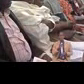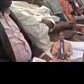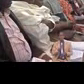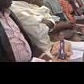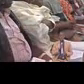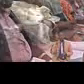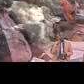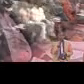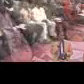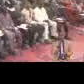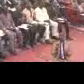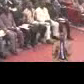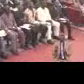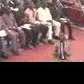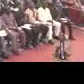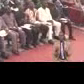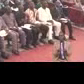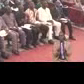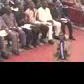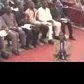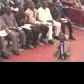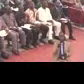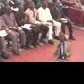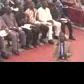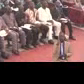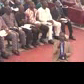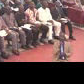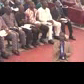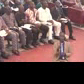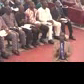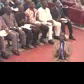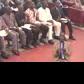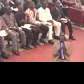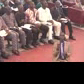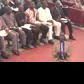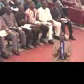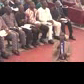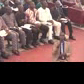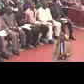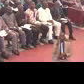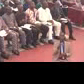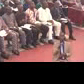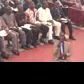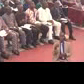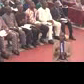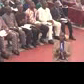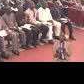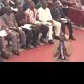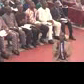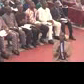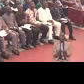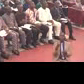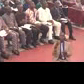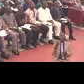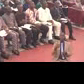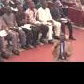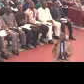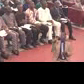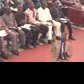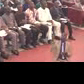I will not do anything like that. You will not. I said you will not.